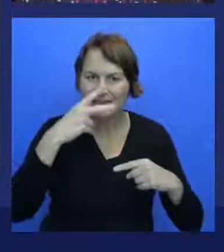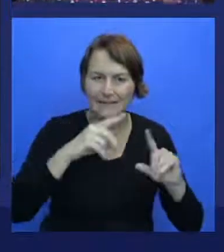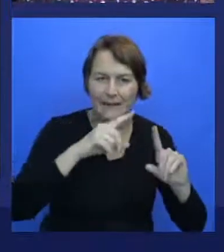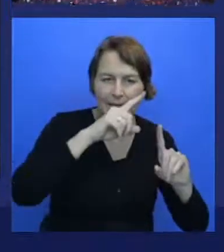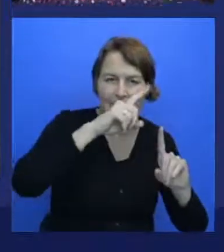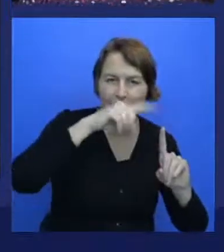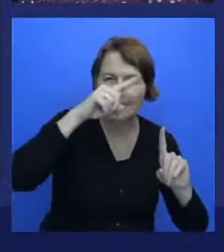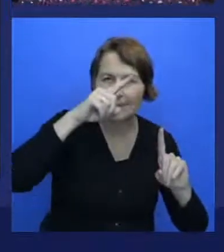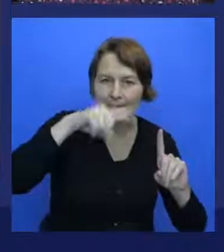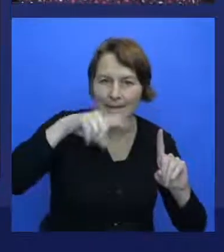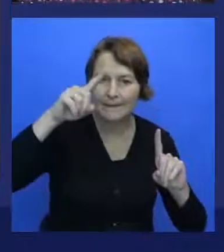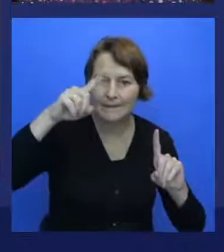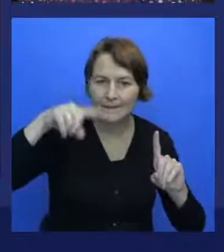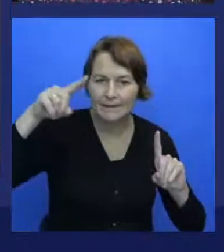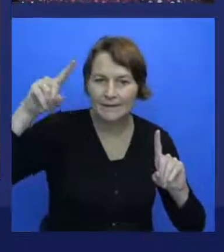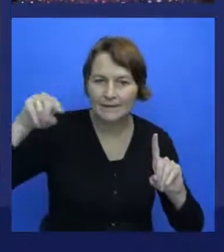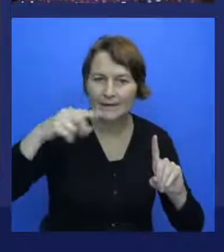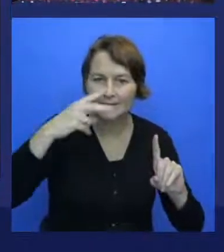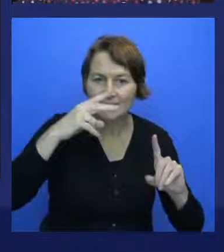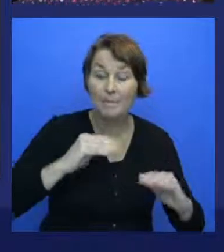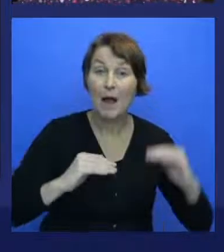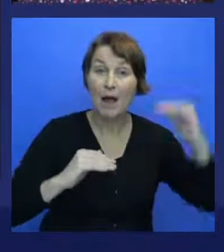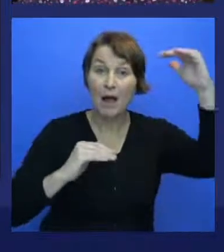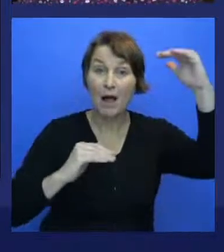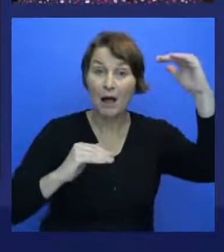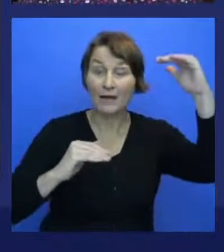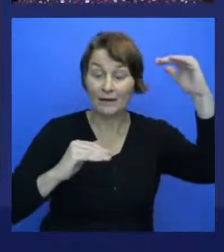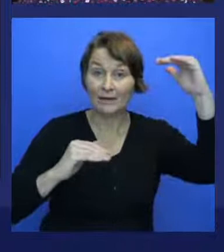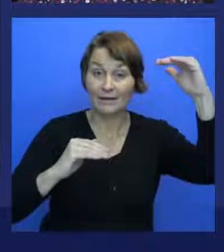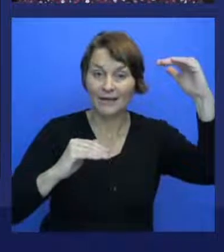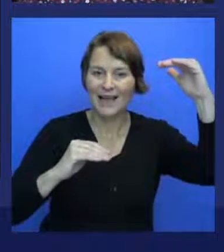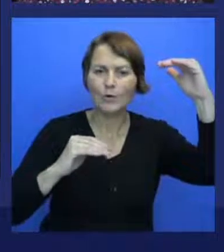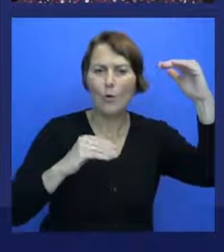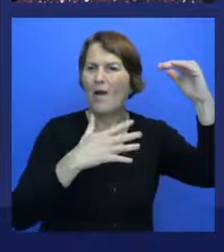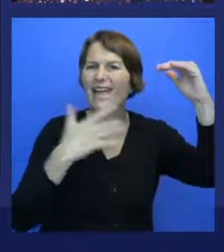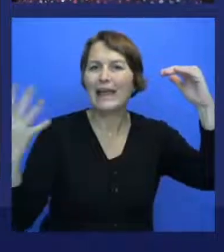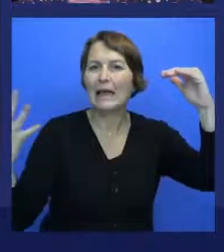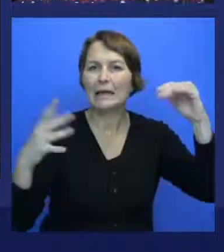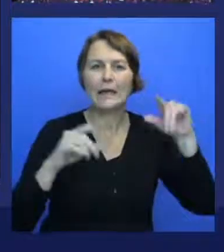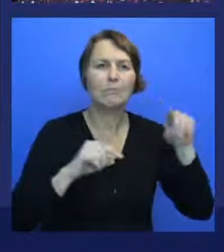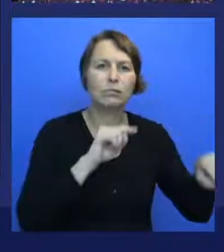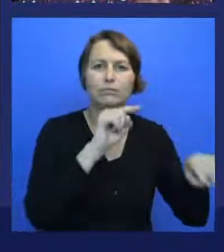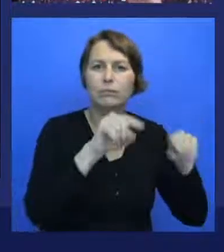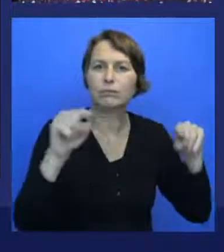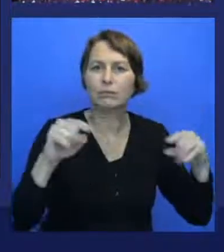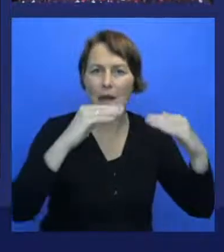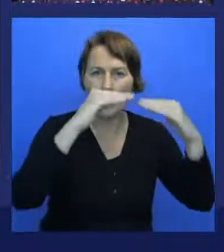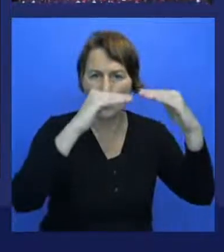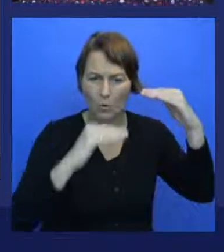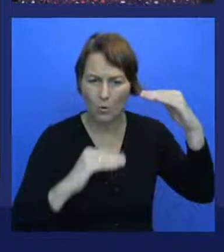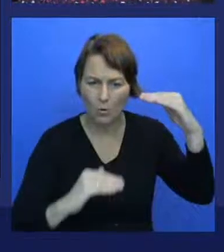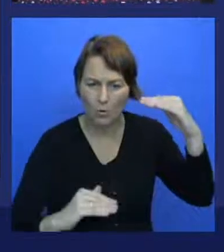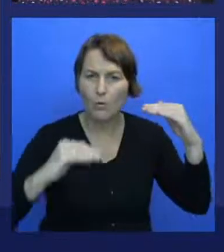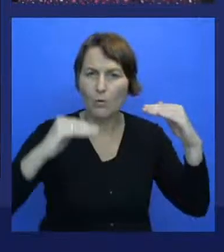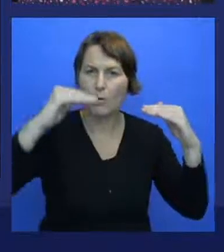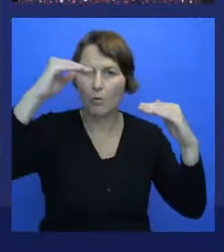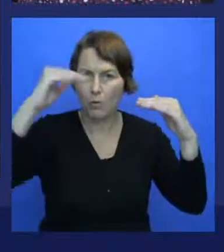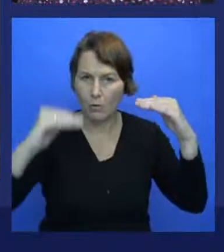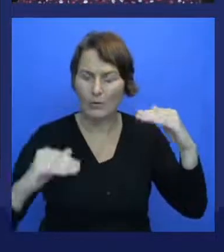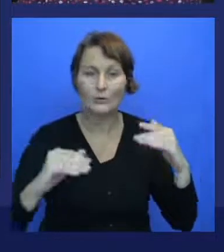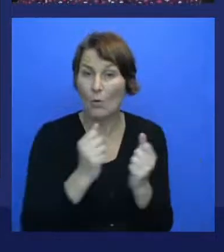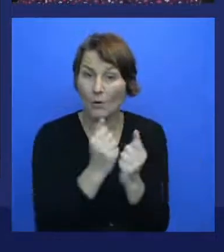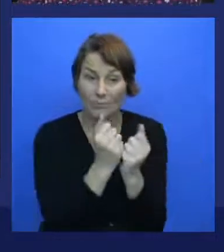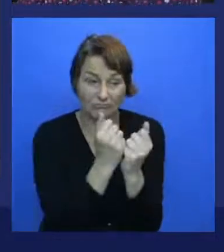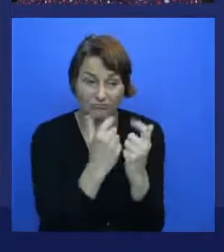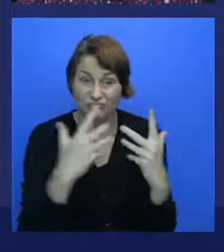of type high, right? And it's all the locations. And so notice there's a ton of anomalies, and all we had to do is literally just map the data. So let